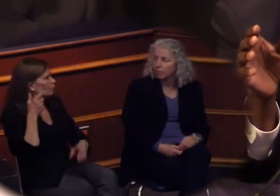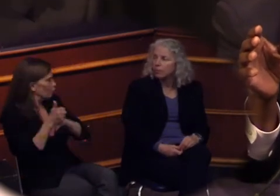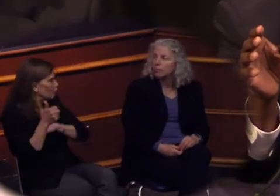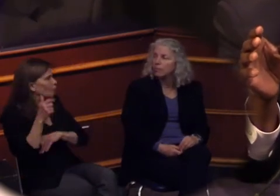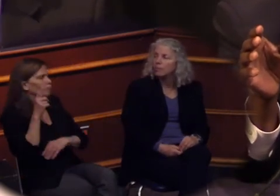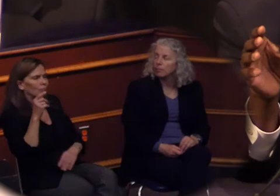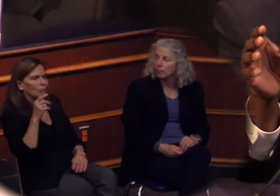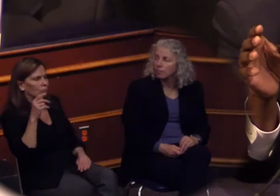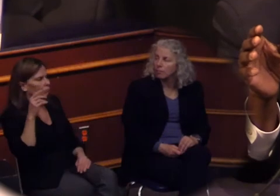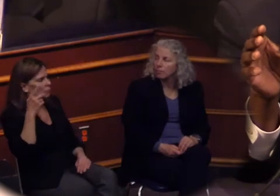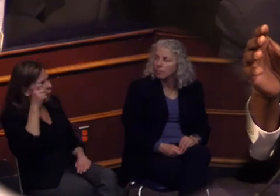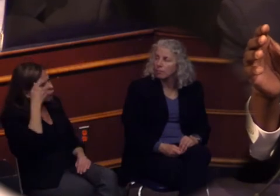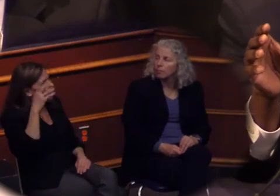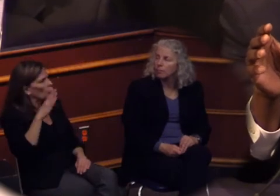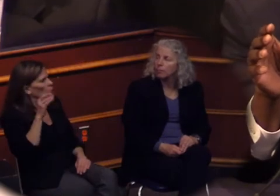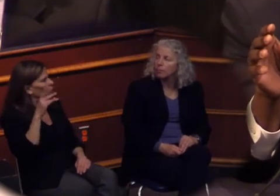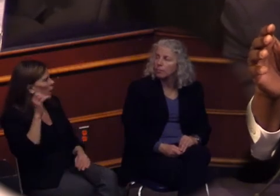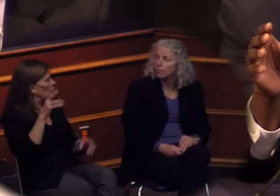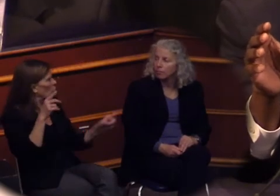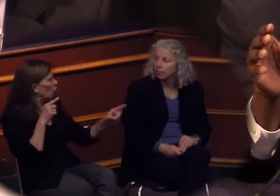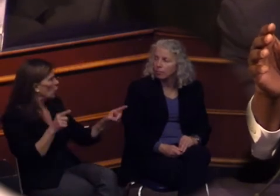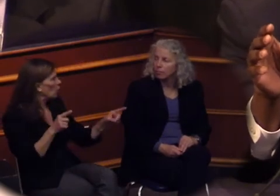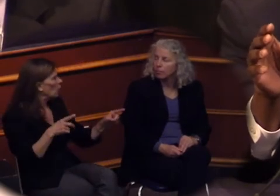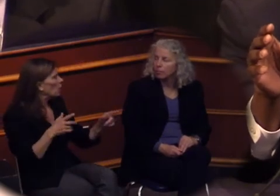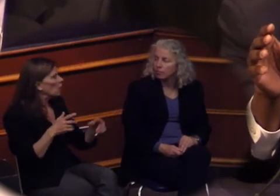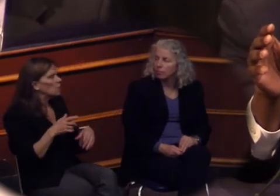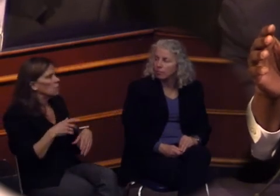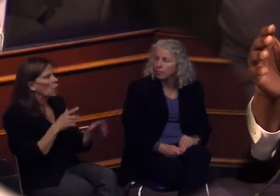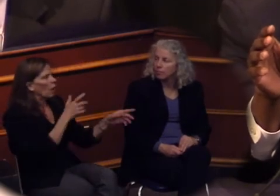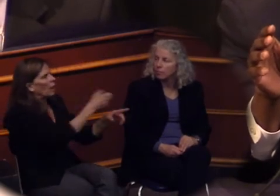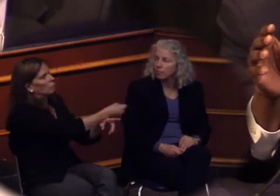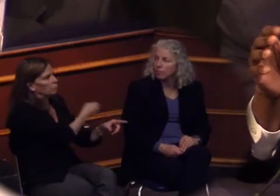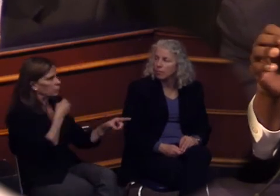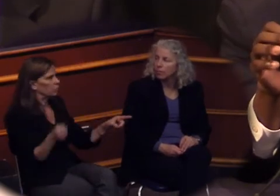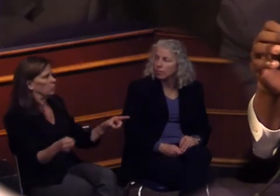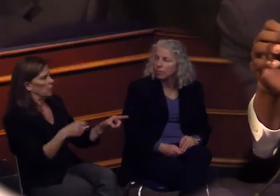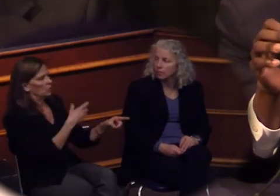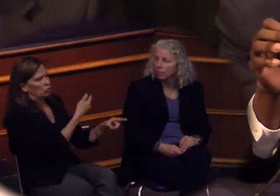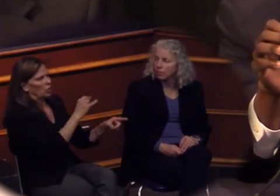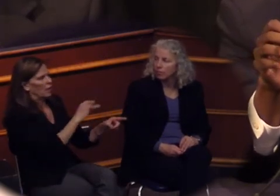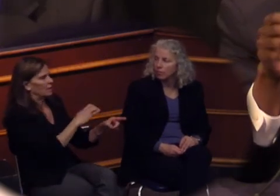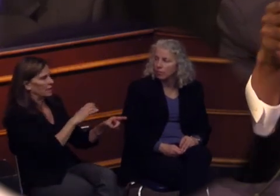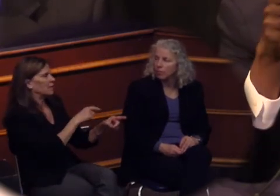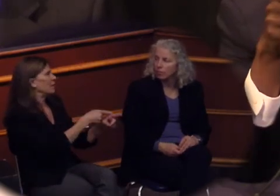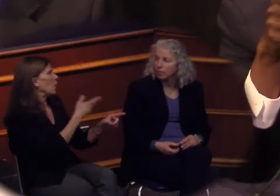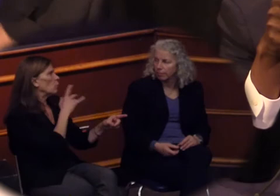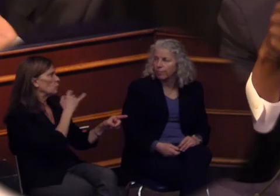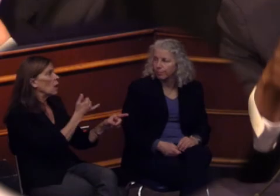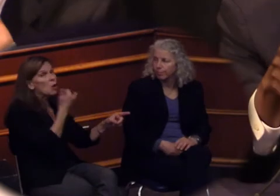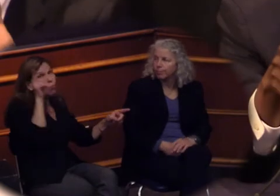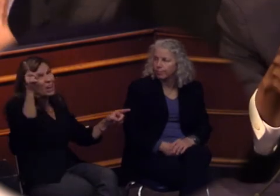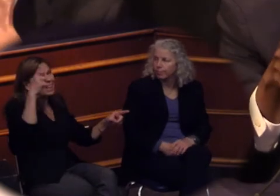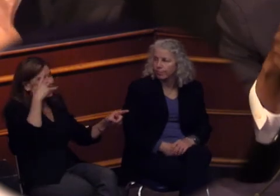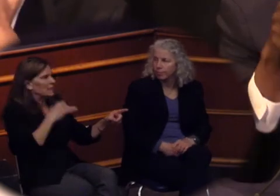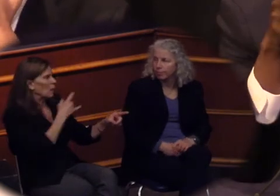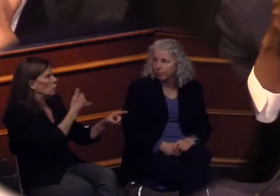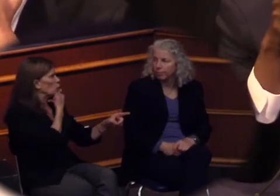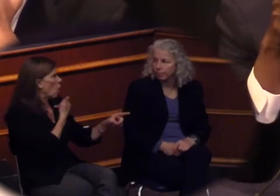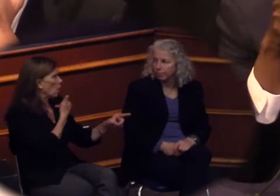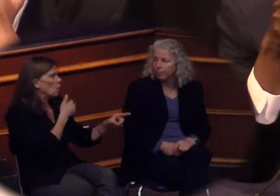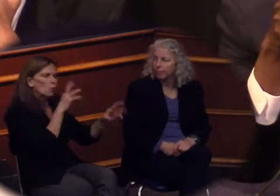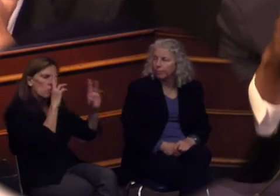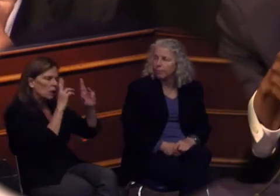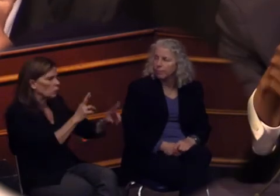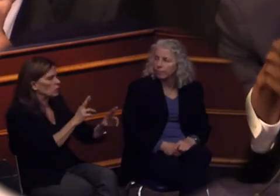employees off their plans outside in the GIC. It was wrong. We've got to respect unions. We've got to